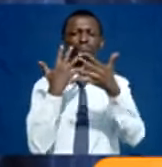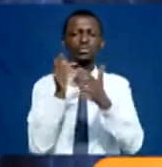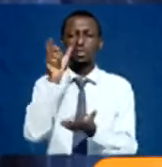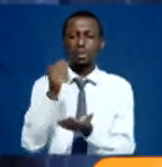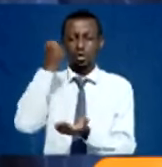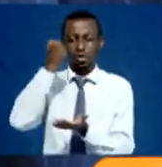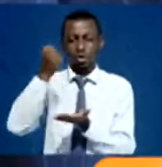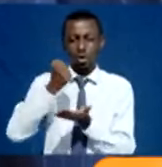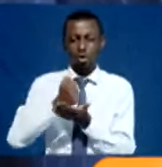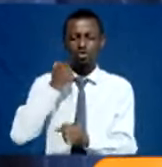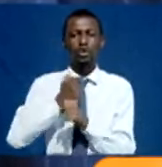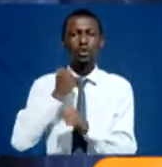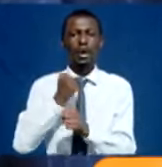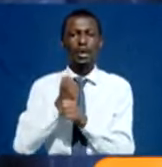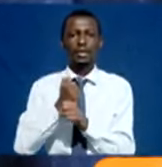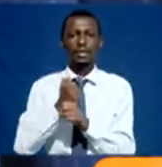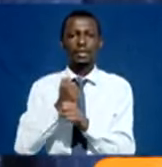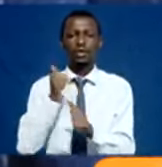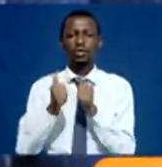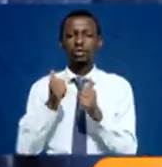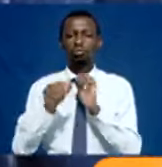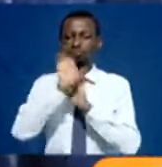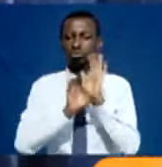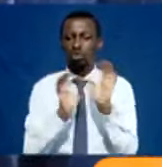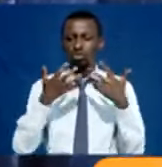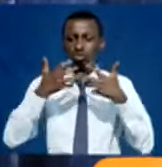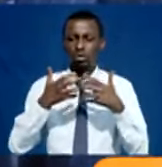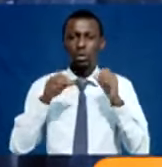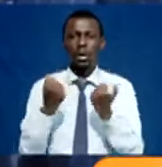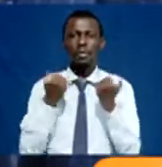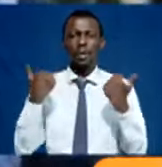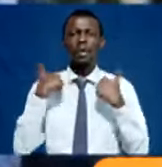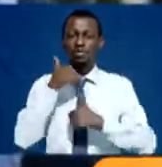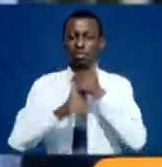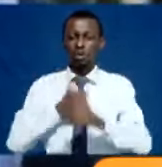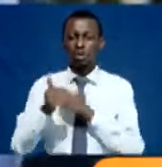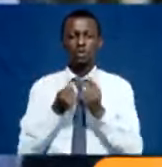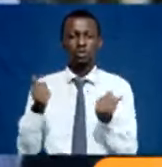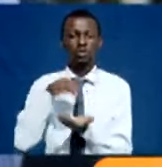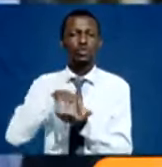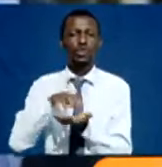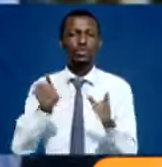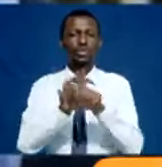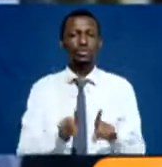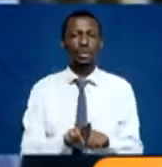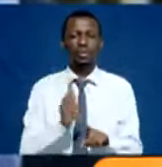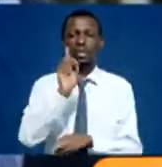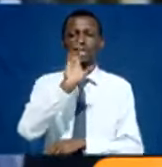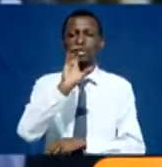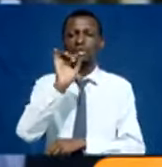exists that puts across mechanisms that can be used to handle such cases. The DPP, the